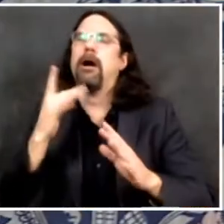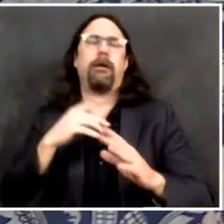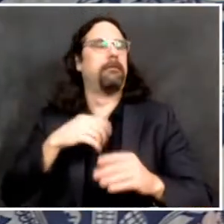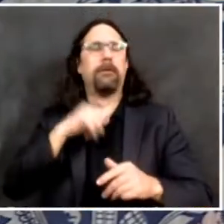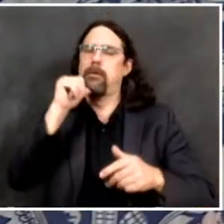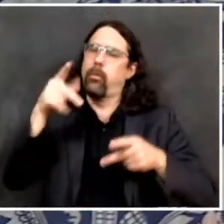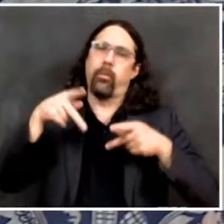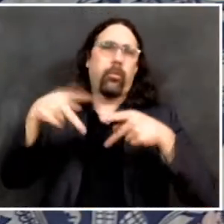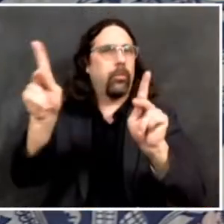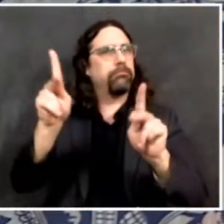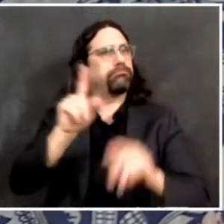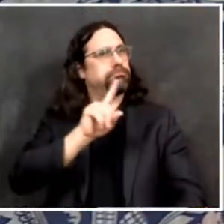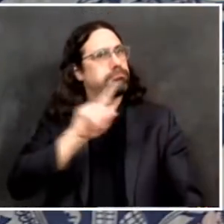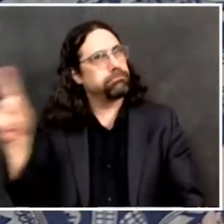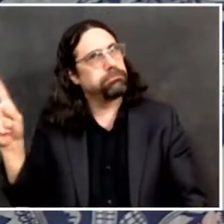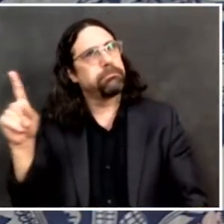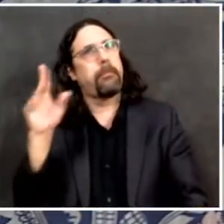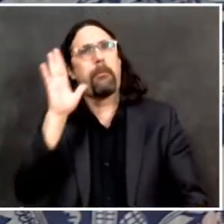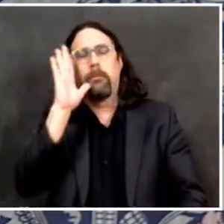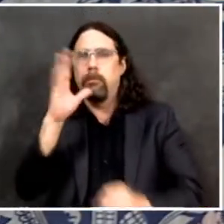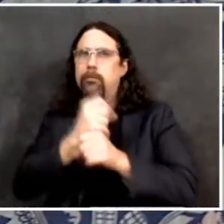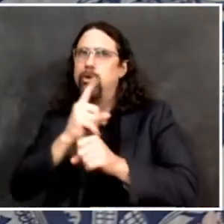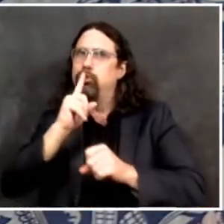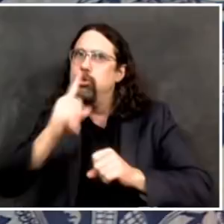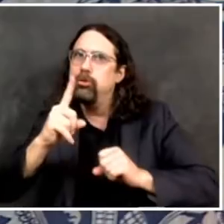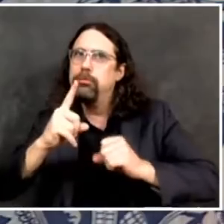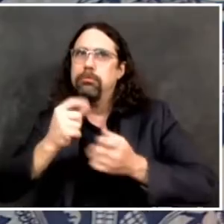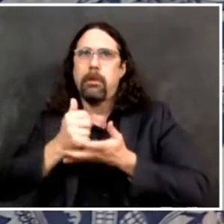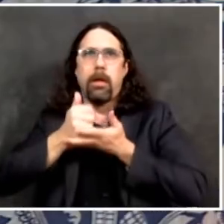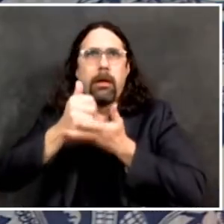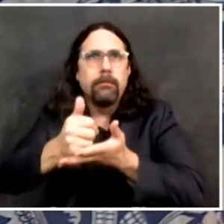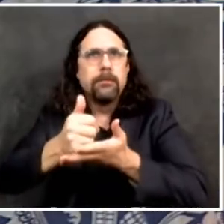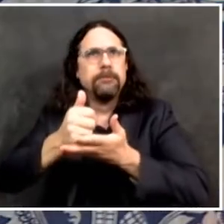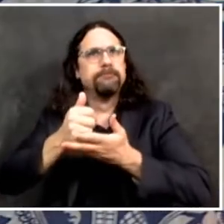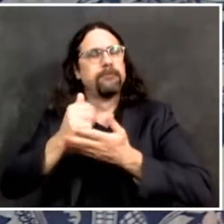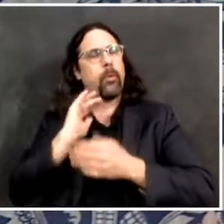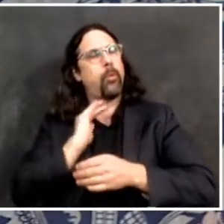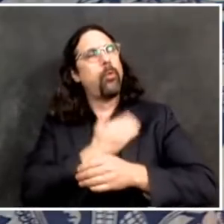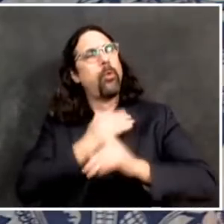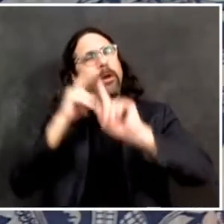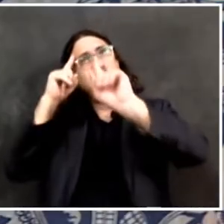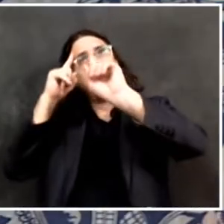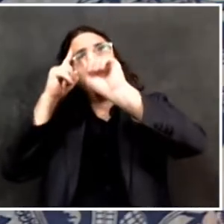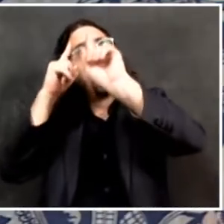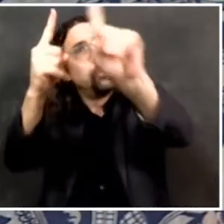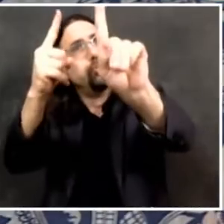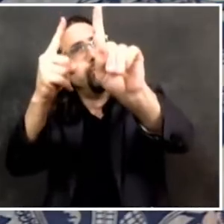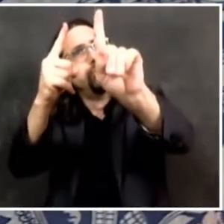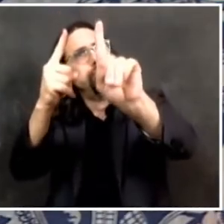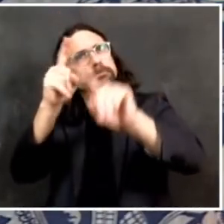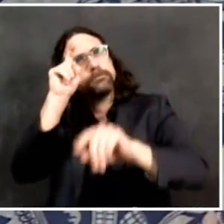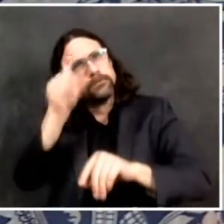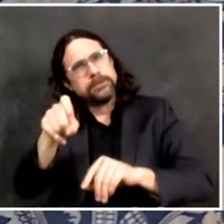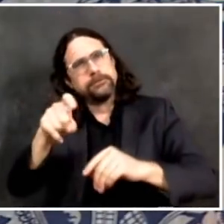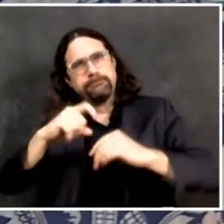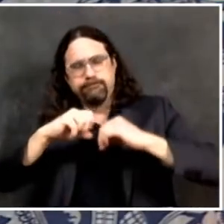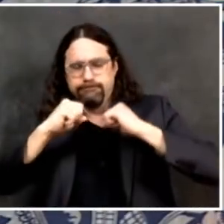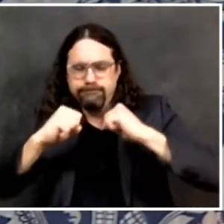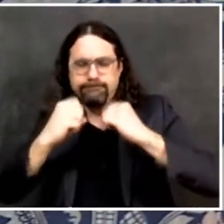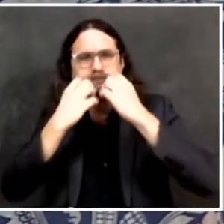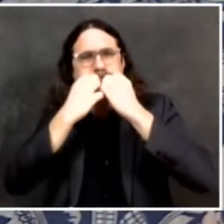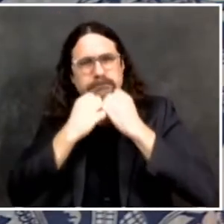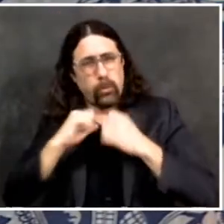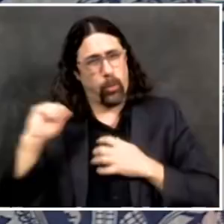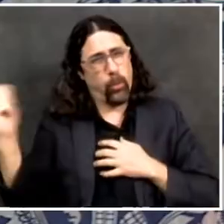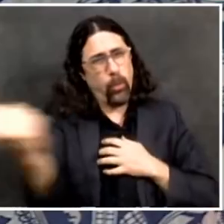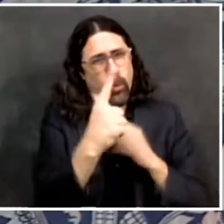we must do it. And we must do it as your city government, we must do it working with all those at